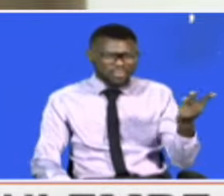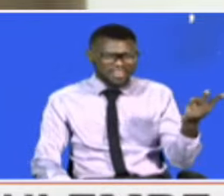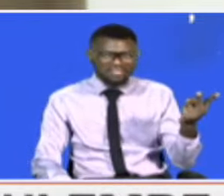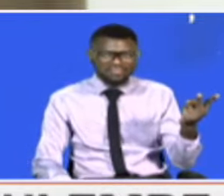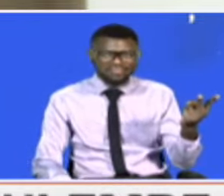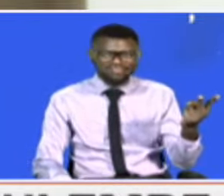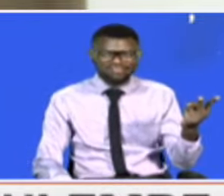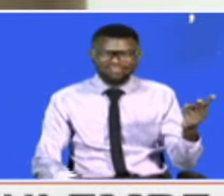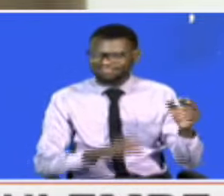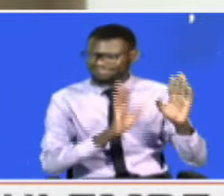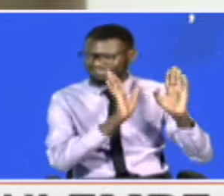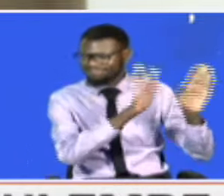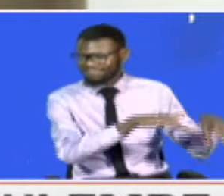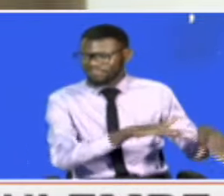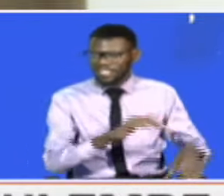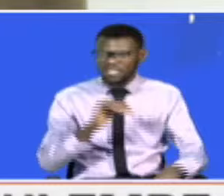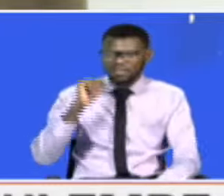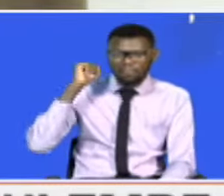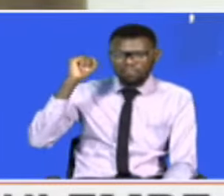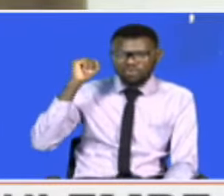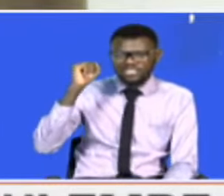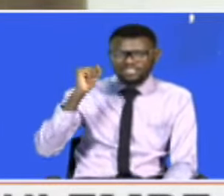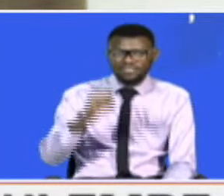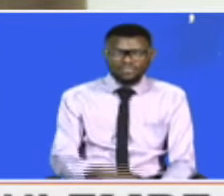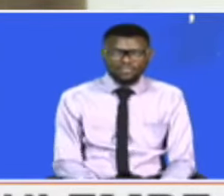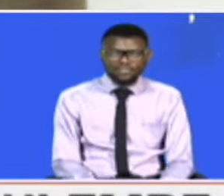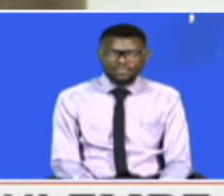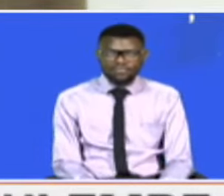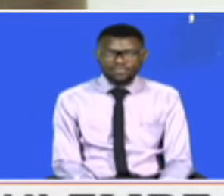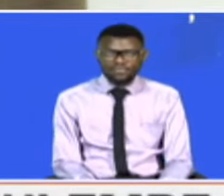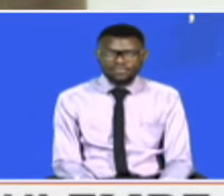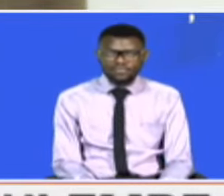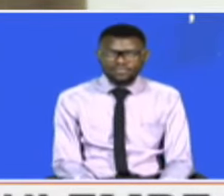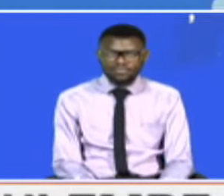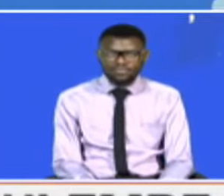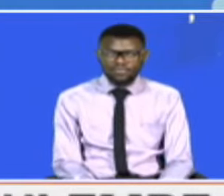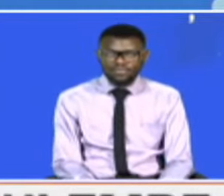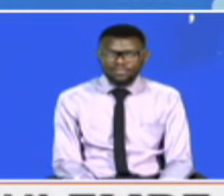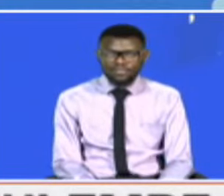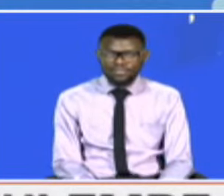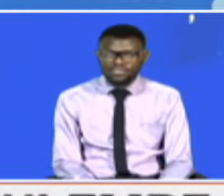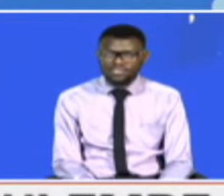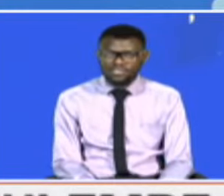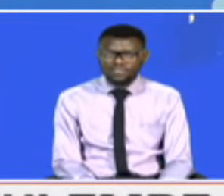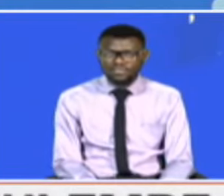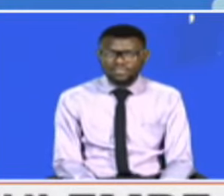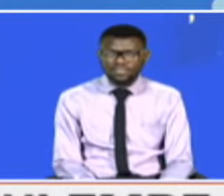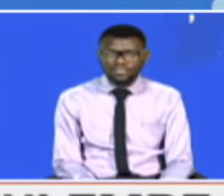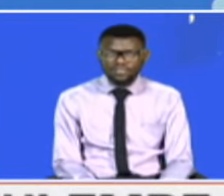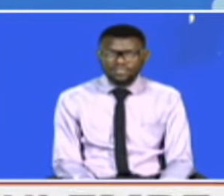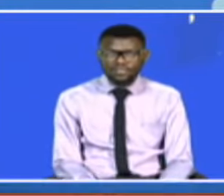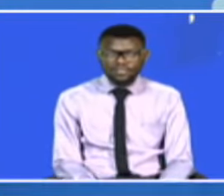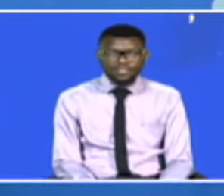as political outcasts. Mabadiliko ya tabia nchi yamesababisha